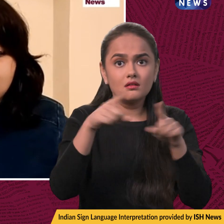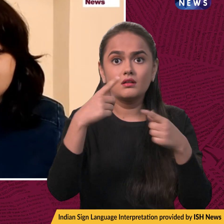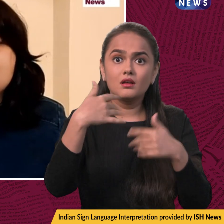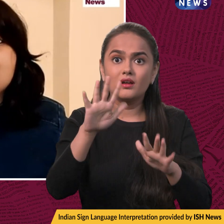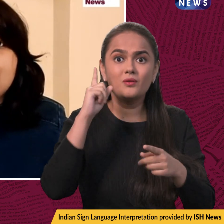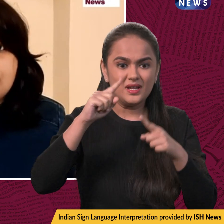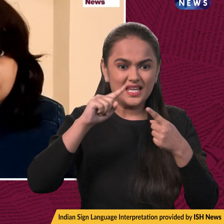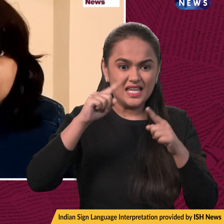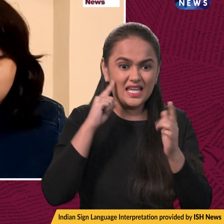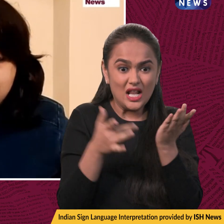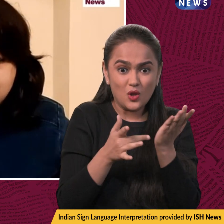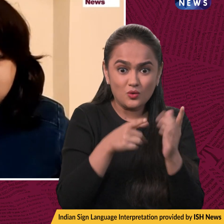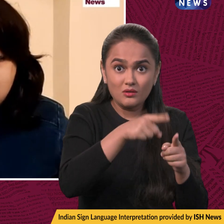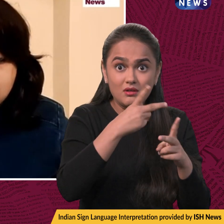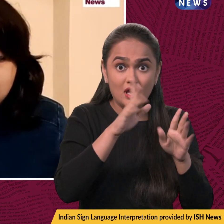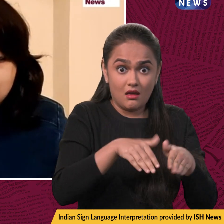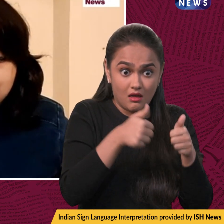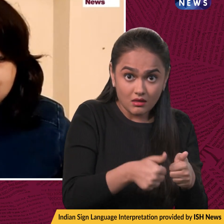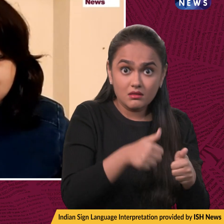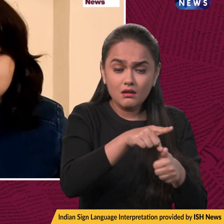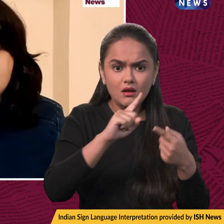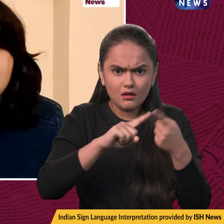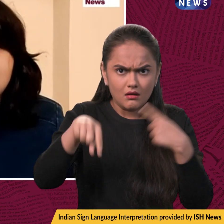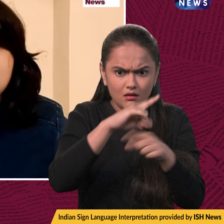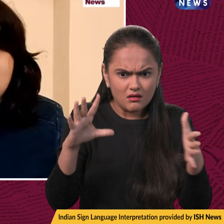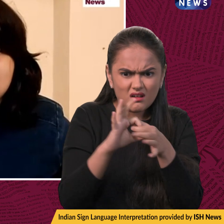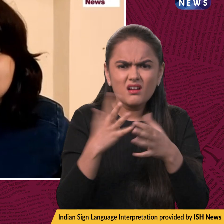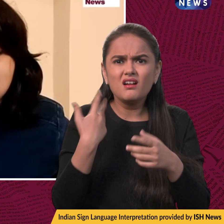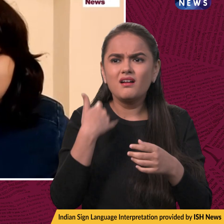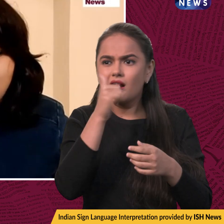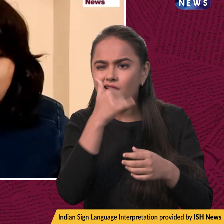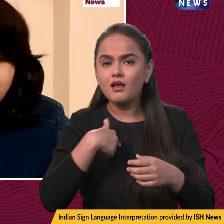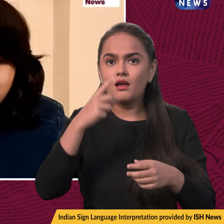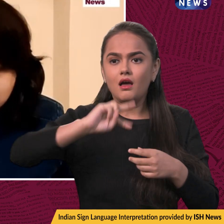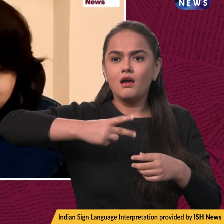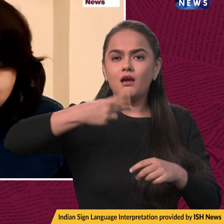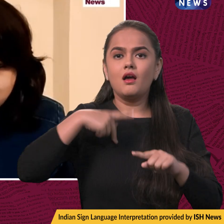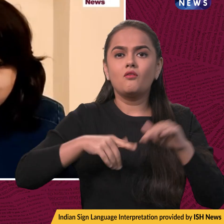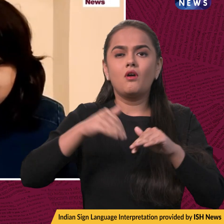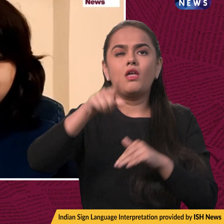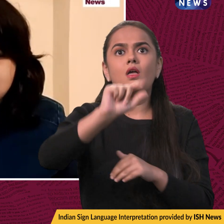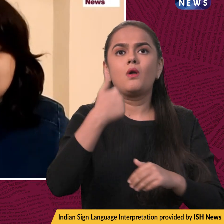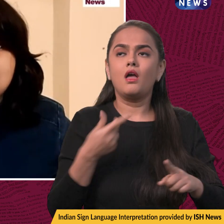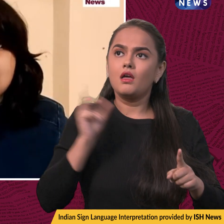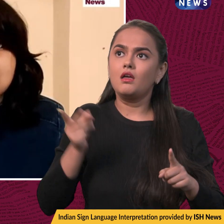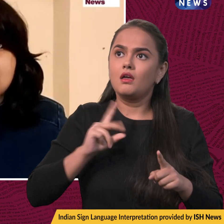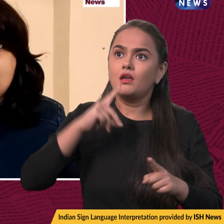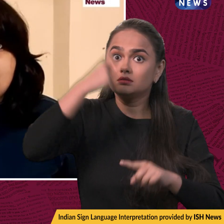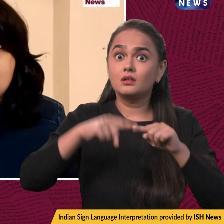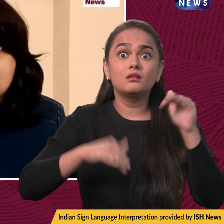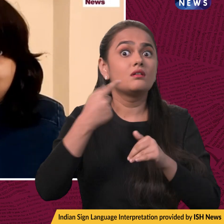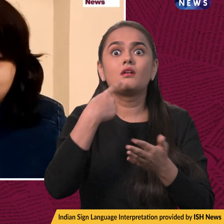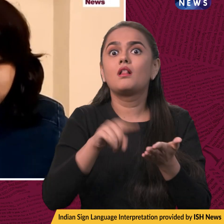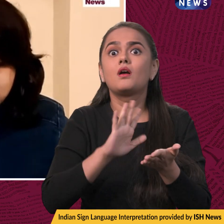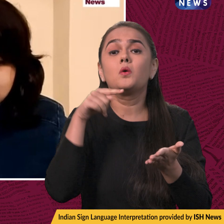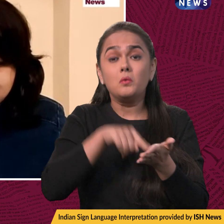of electoral roll data with the Aadhaar ecosystem to curb the menace of multiple enrollment of the same person